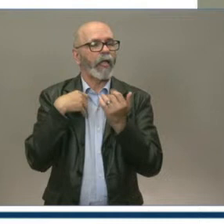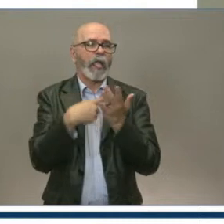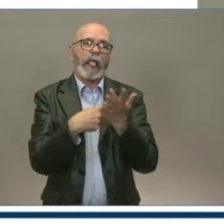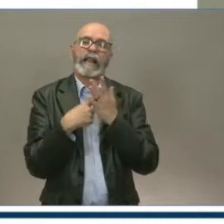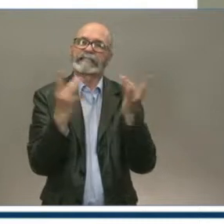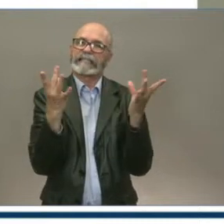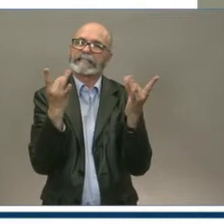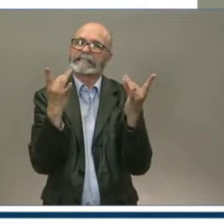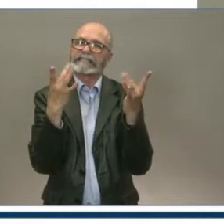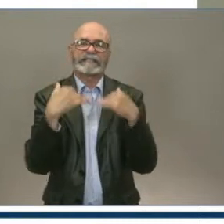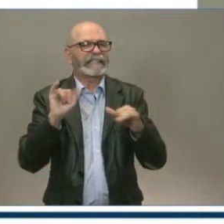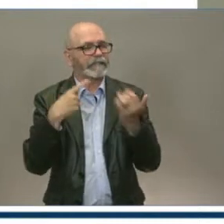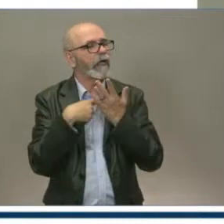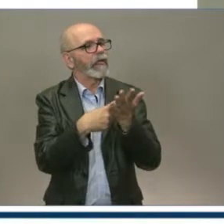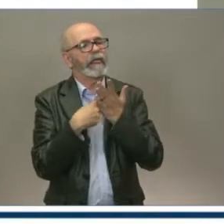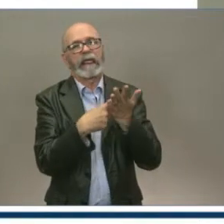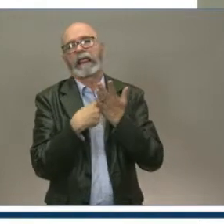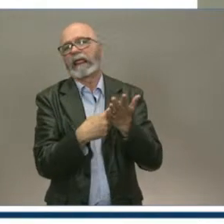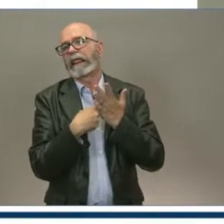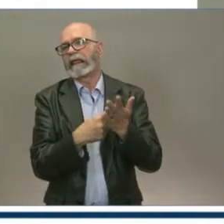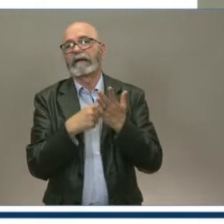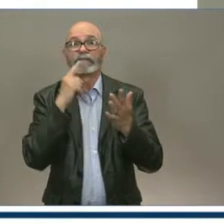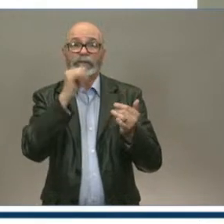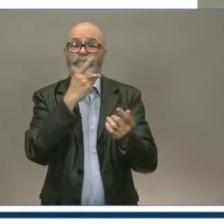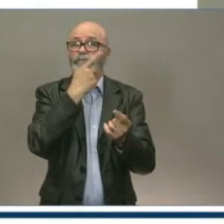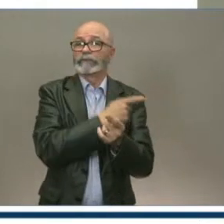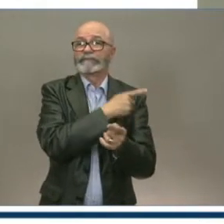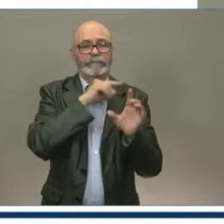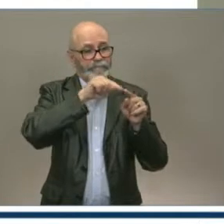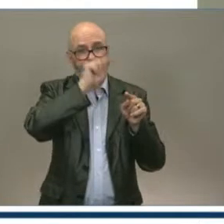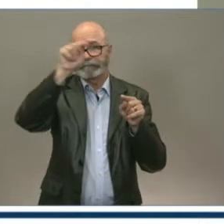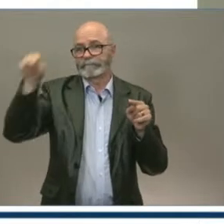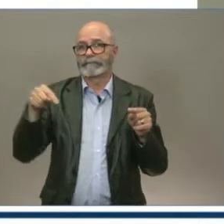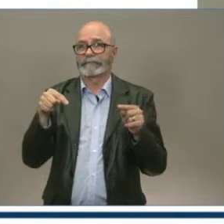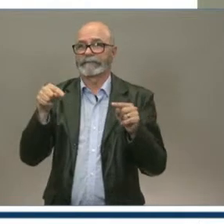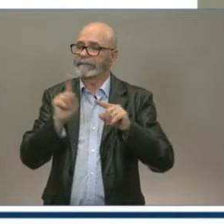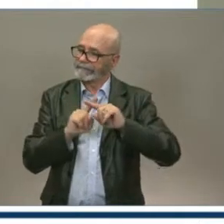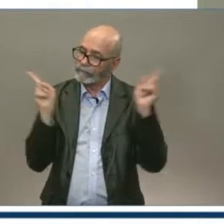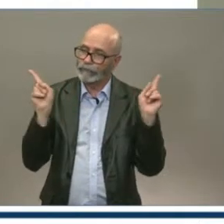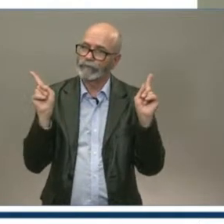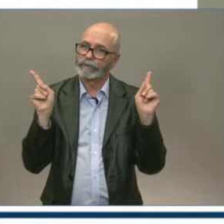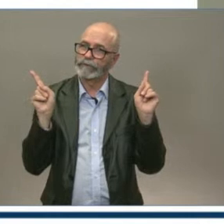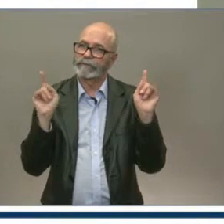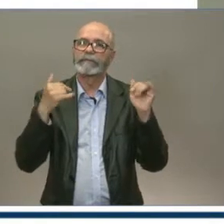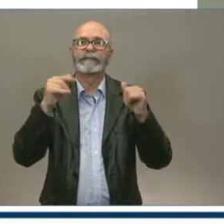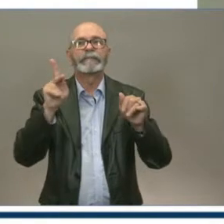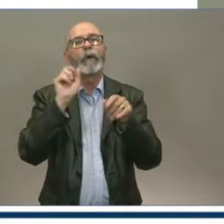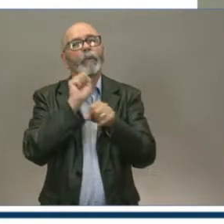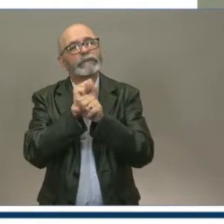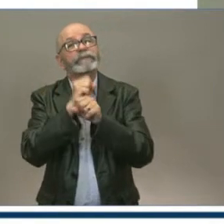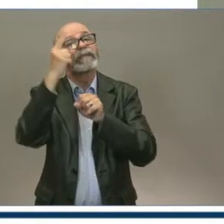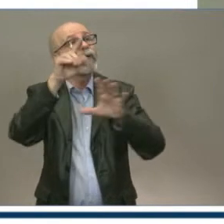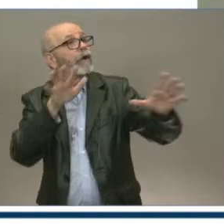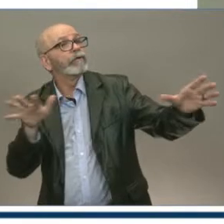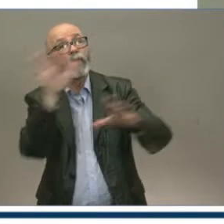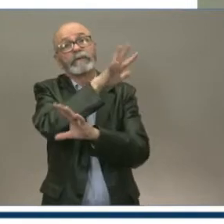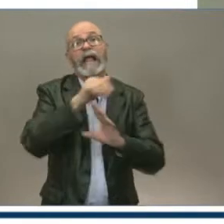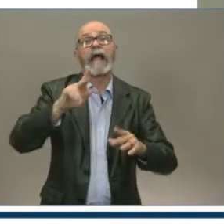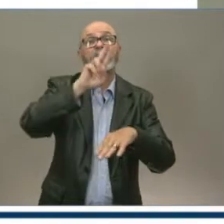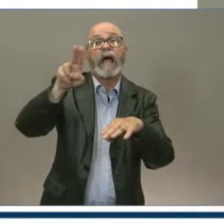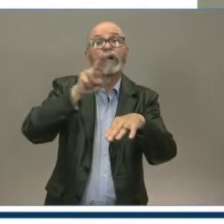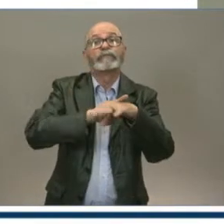conversation within each province, and we're having it's a major topic of conversation at the national calls that I'm on 2 or 3 times a